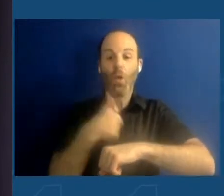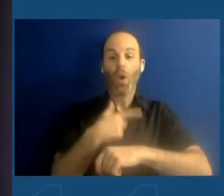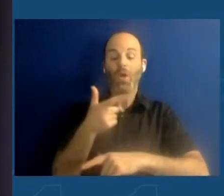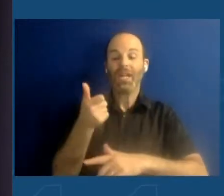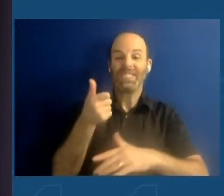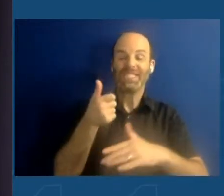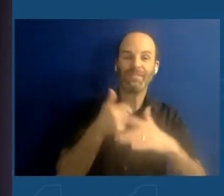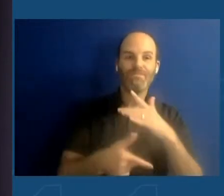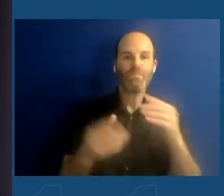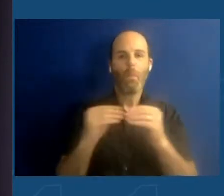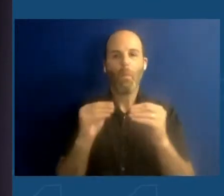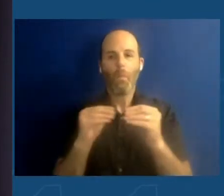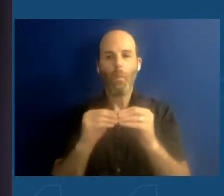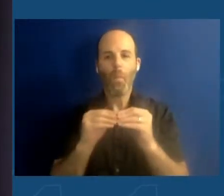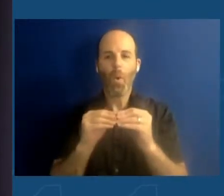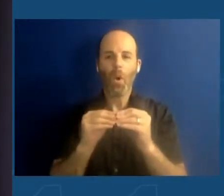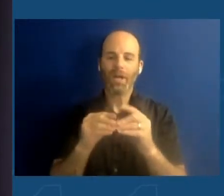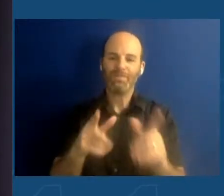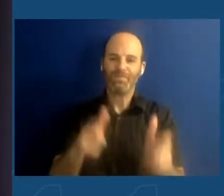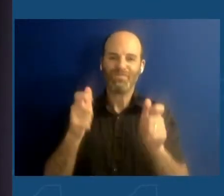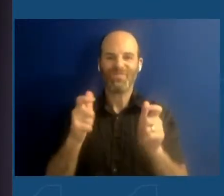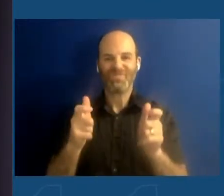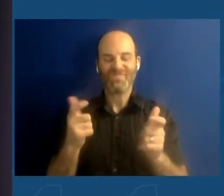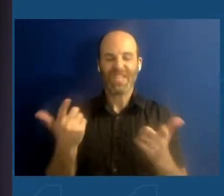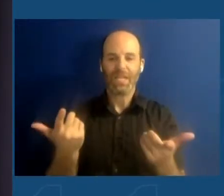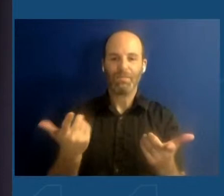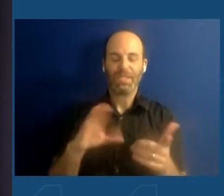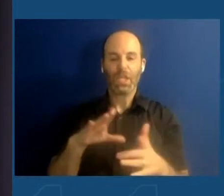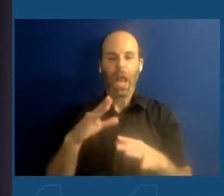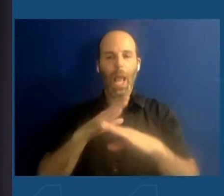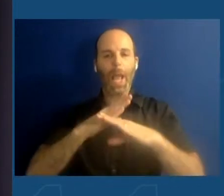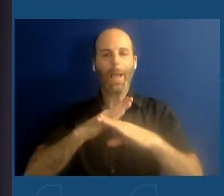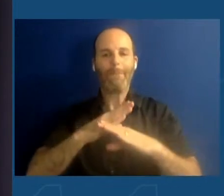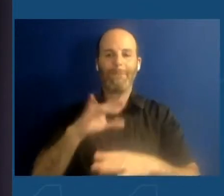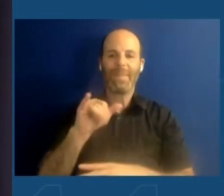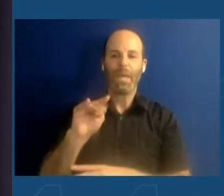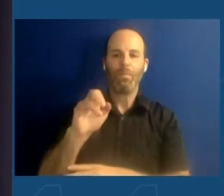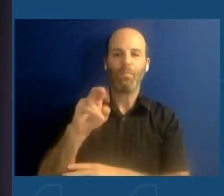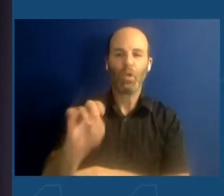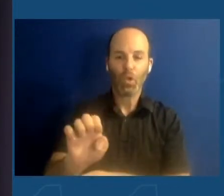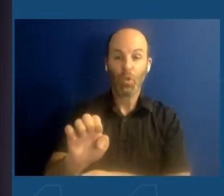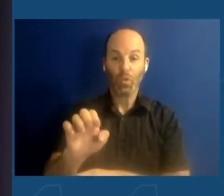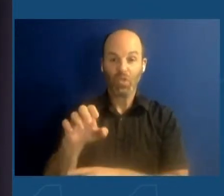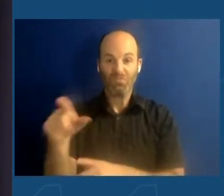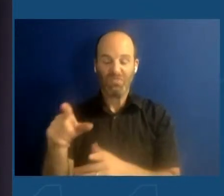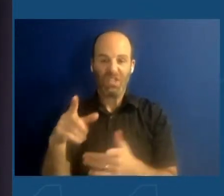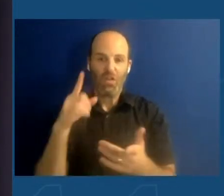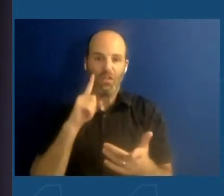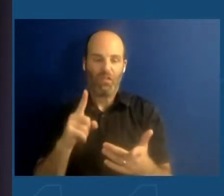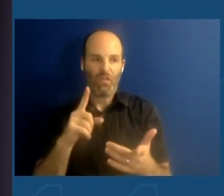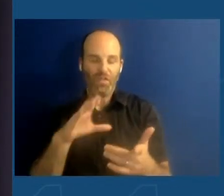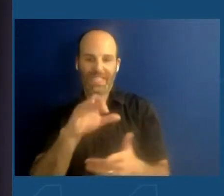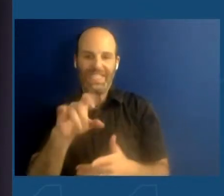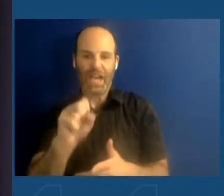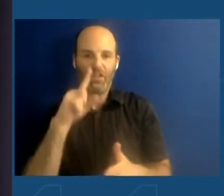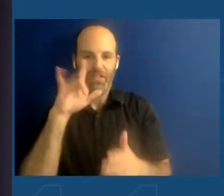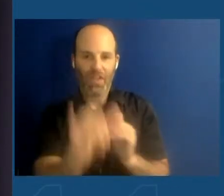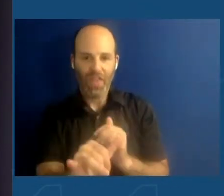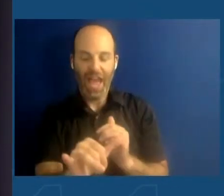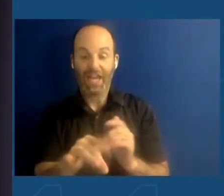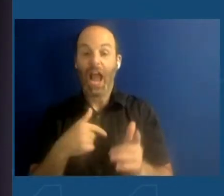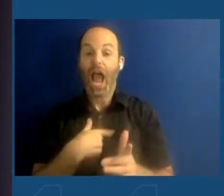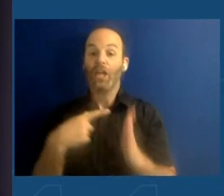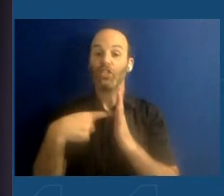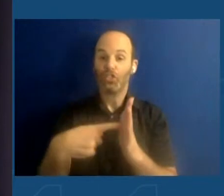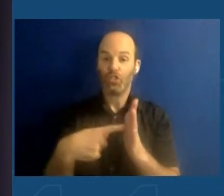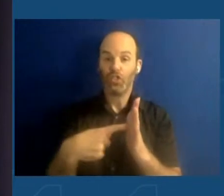more cells there that are active in the immune response. So the data that we have show that the antibody response to